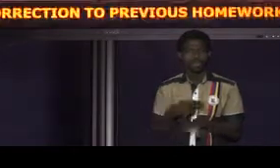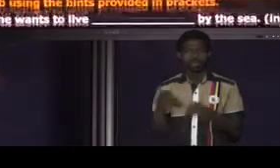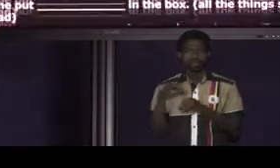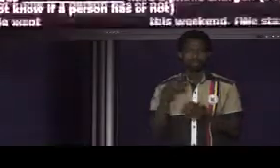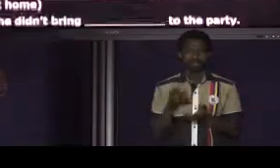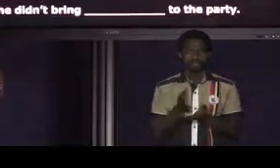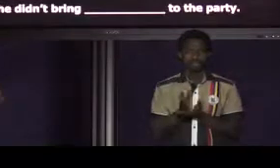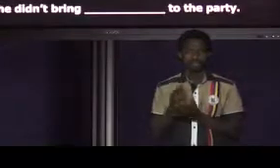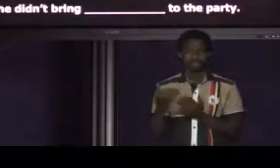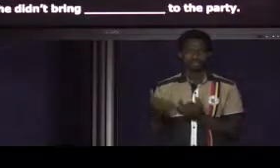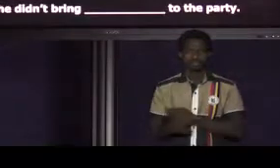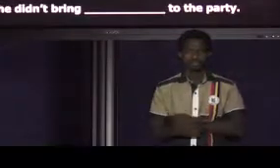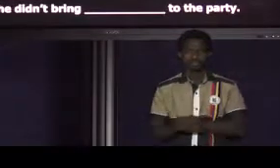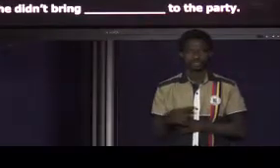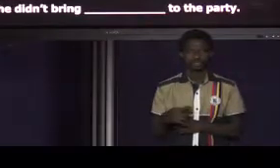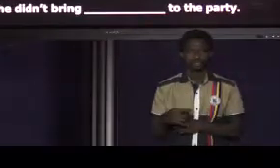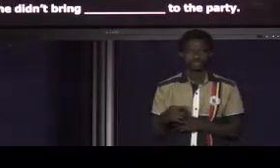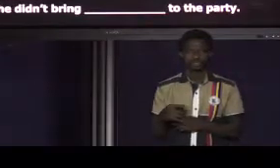together.